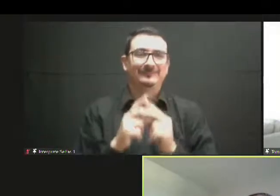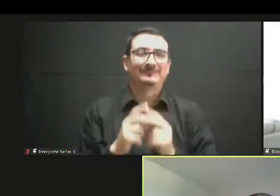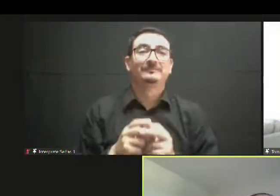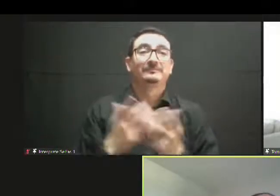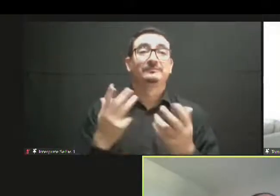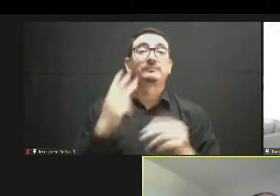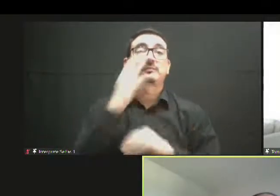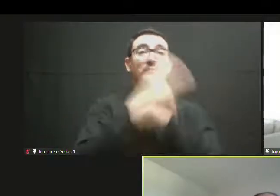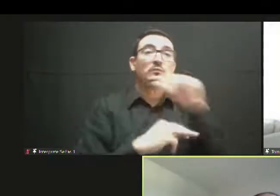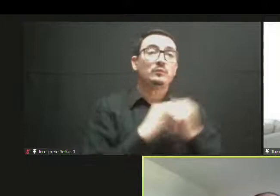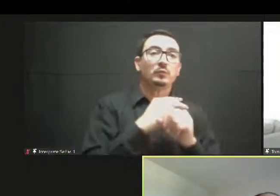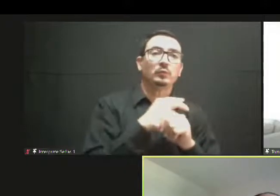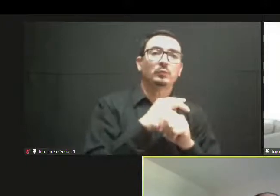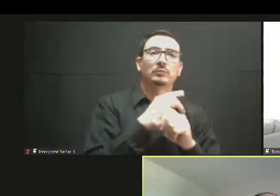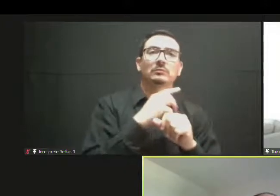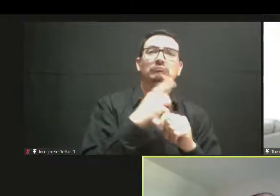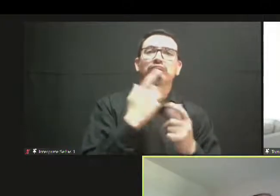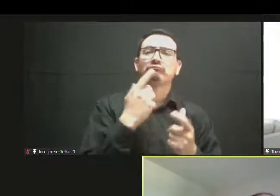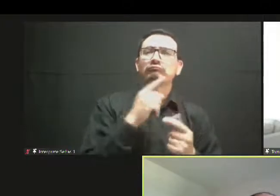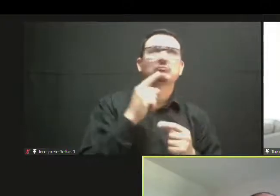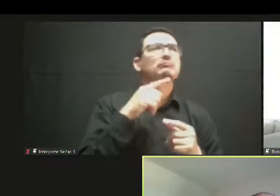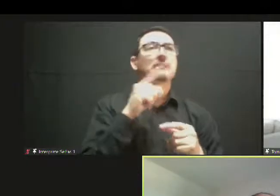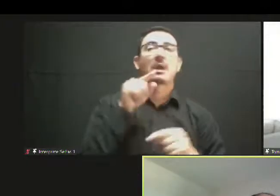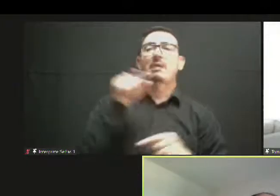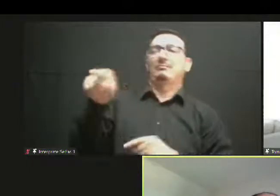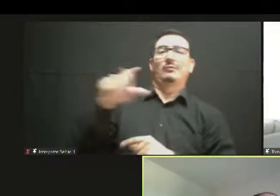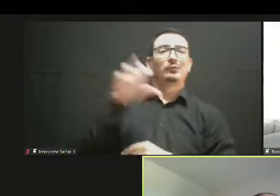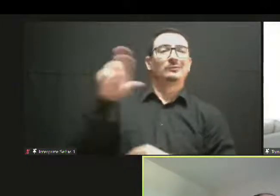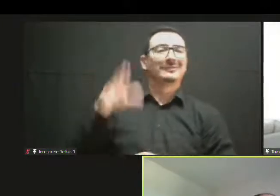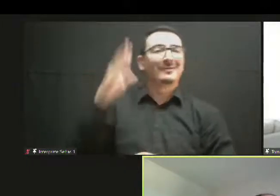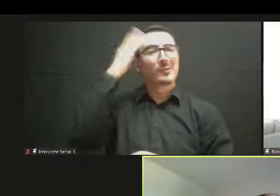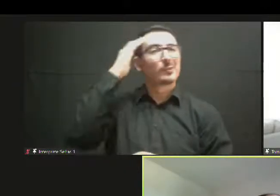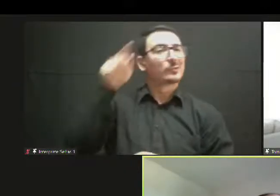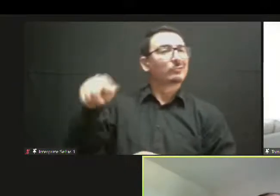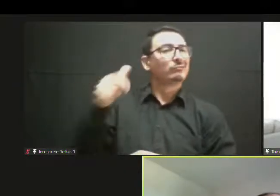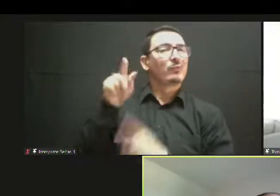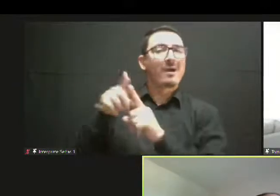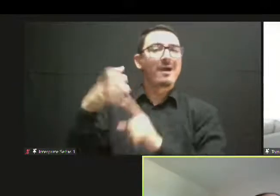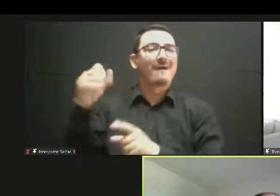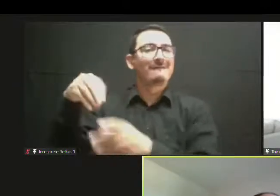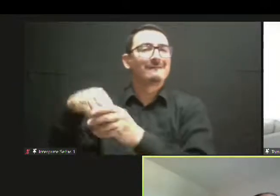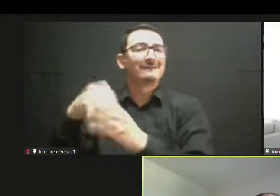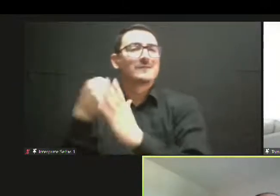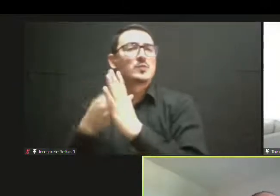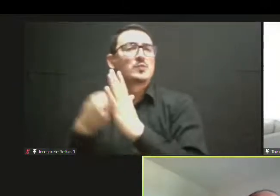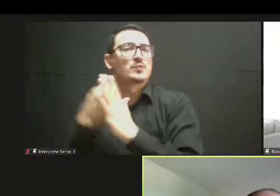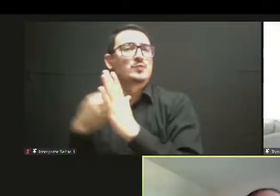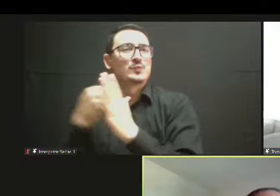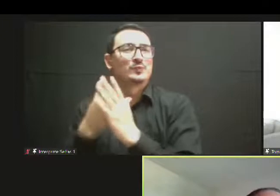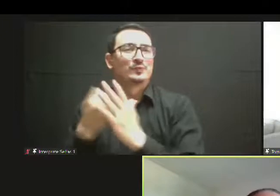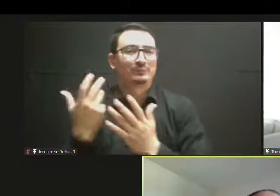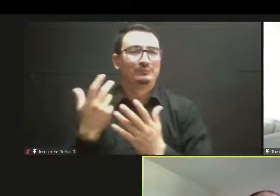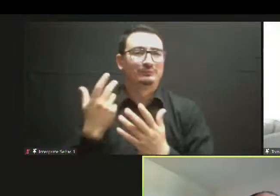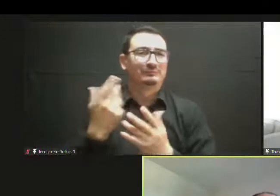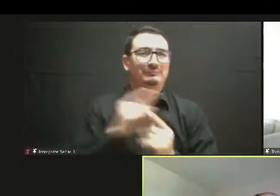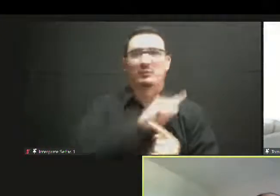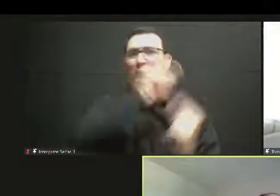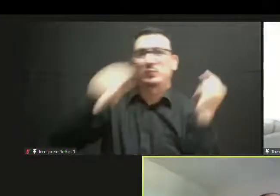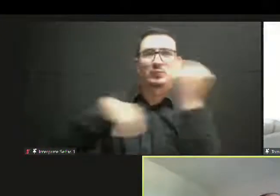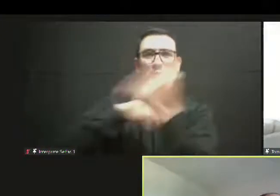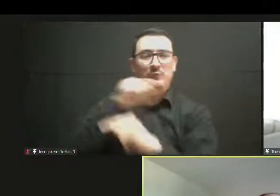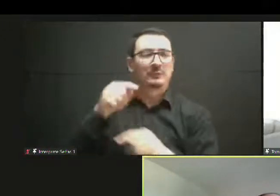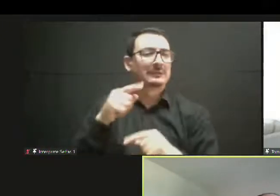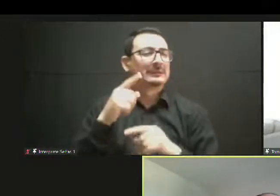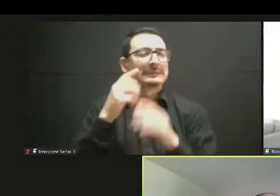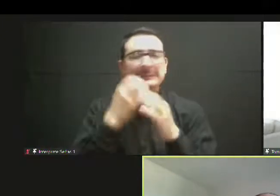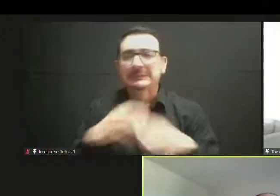still striving to become a multilingual. So, the efforts on talent development is even more intensified in the last 18